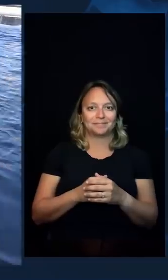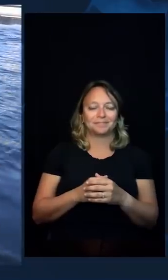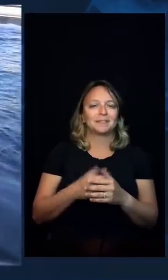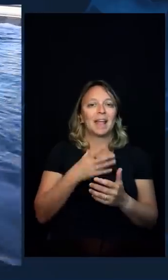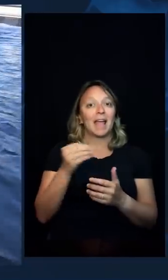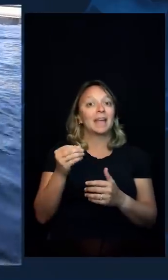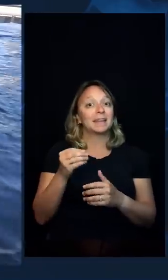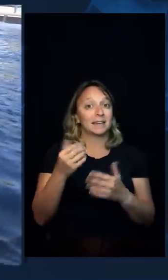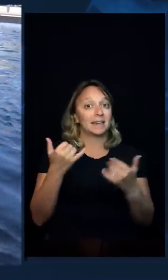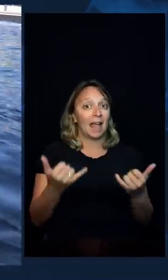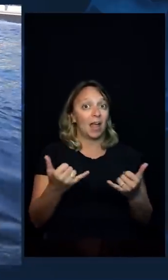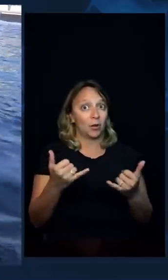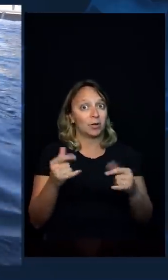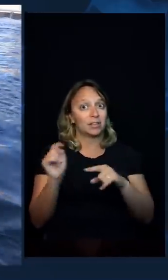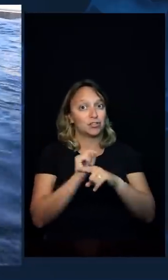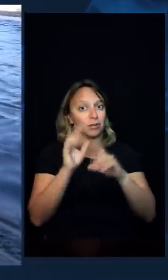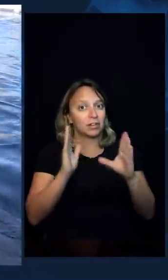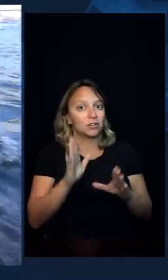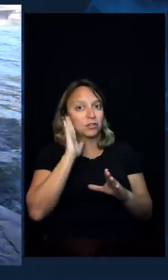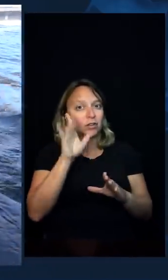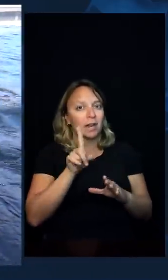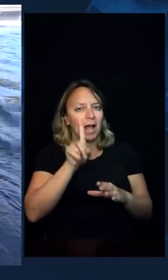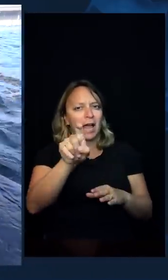And Caroline's gonna ask him to come up on deck.